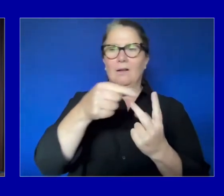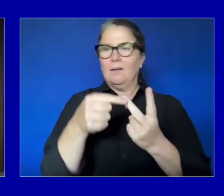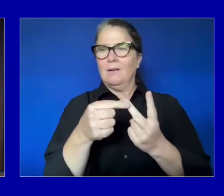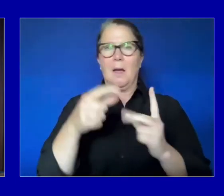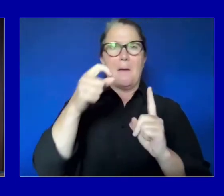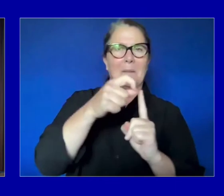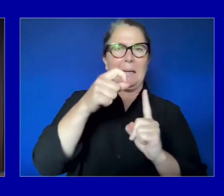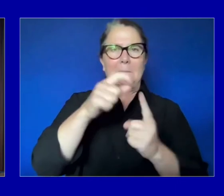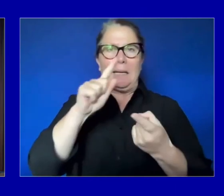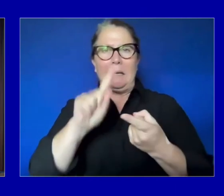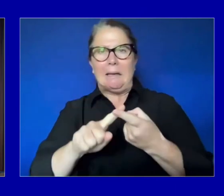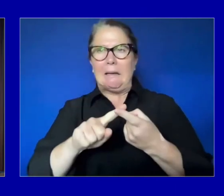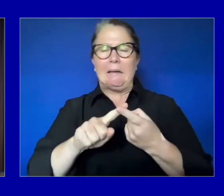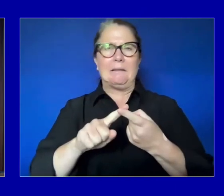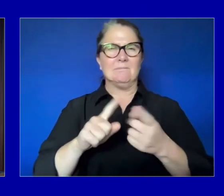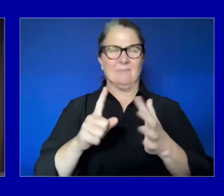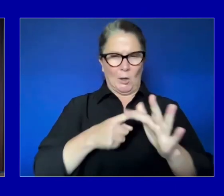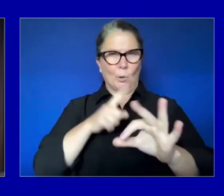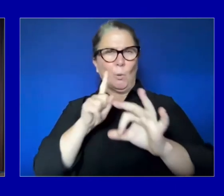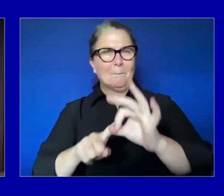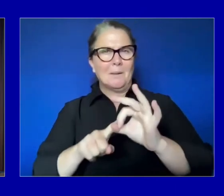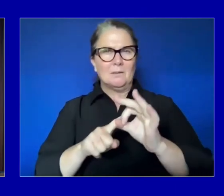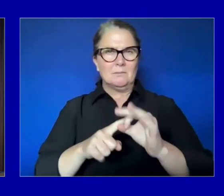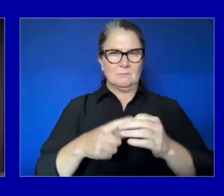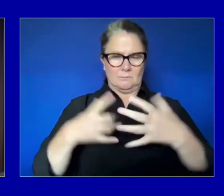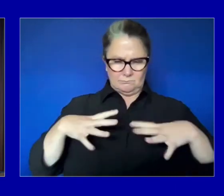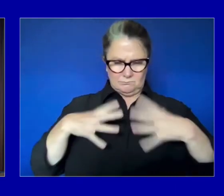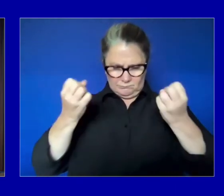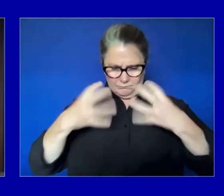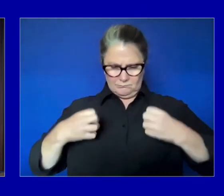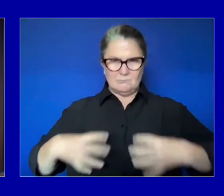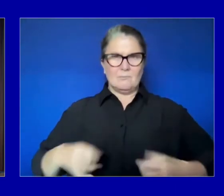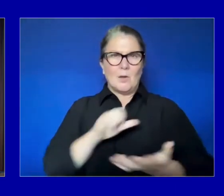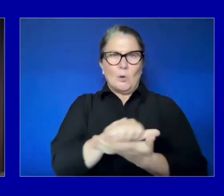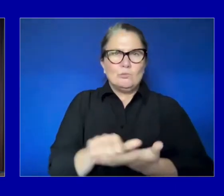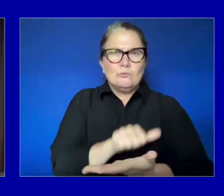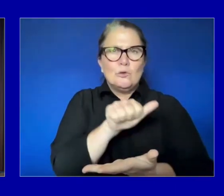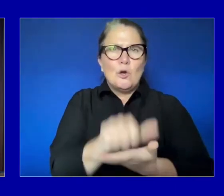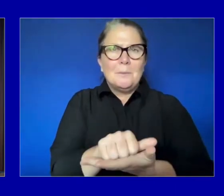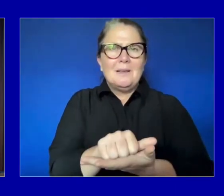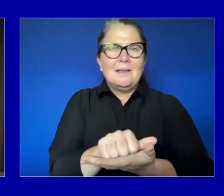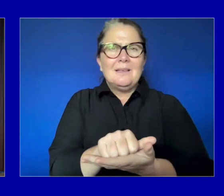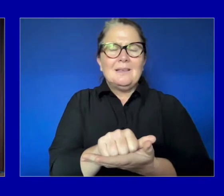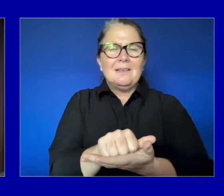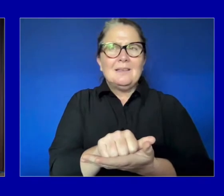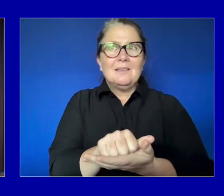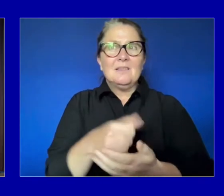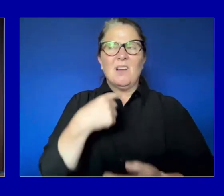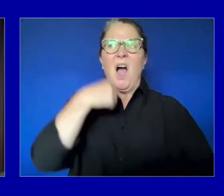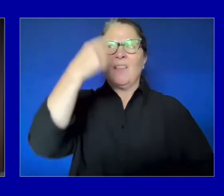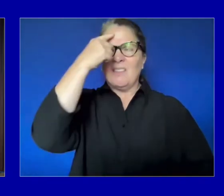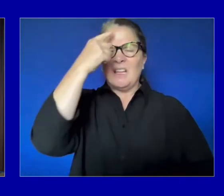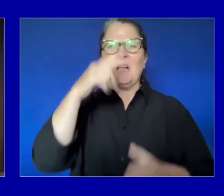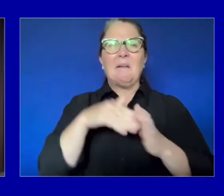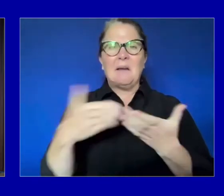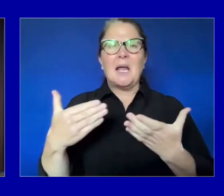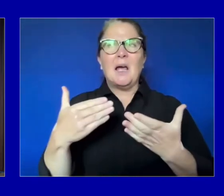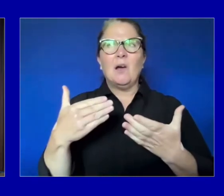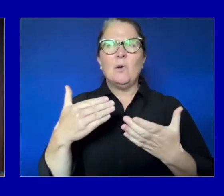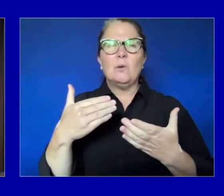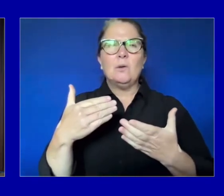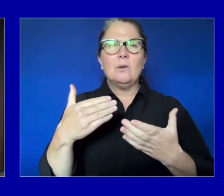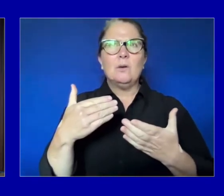that. Um, but it's sort of, you know, that's our avenue in. And I think that they're listening to us now. We're sort of, like the times are